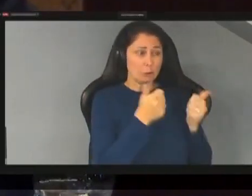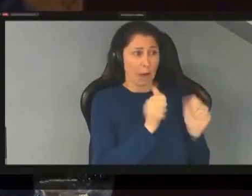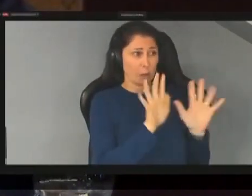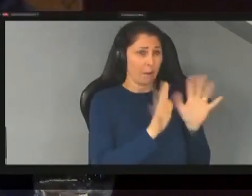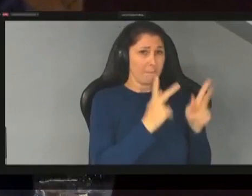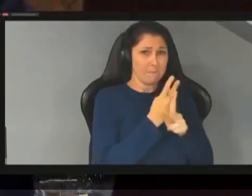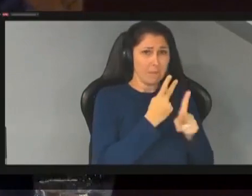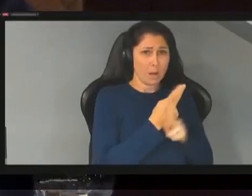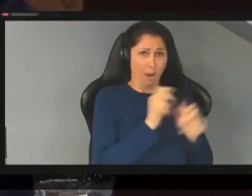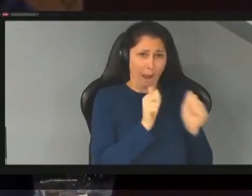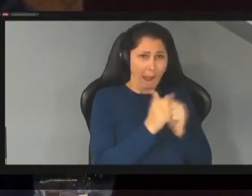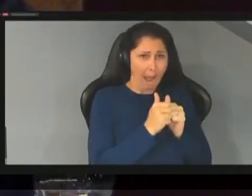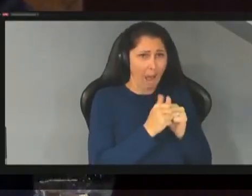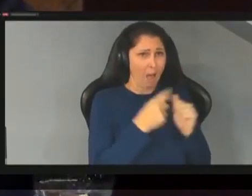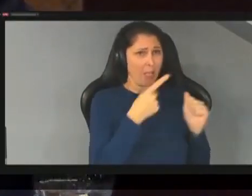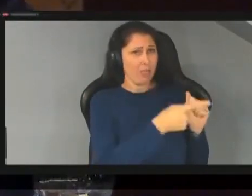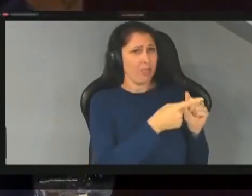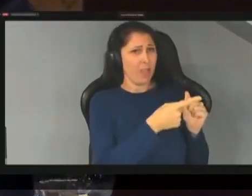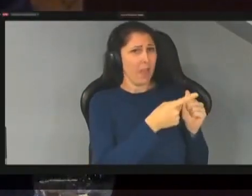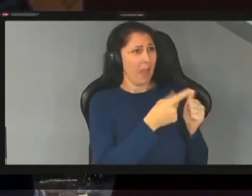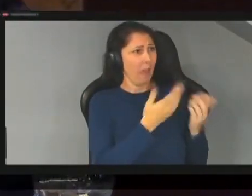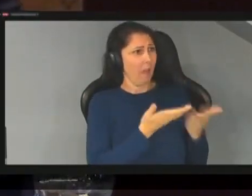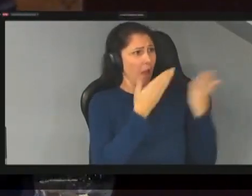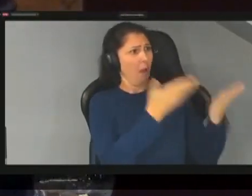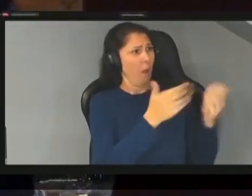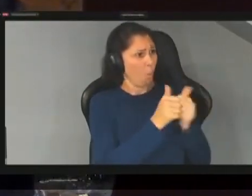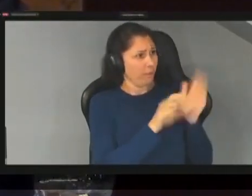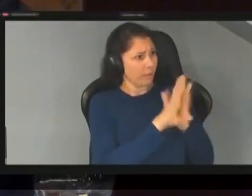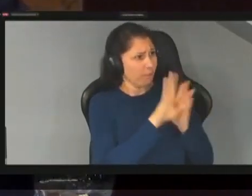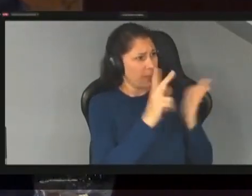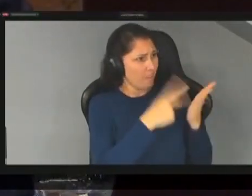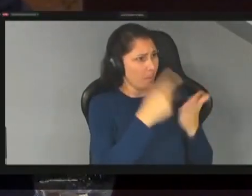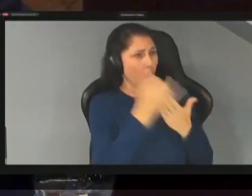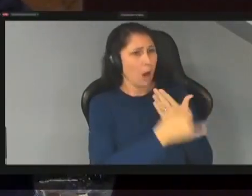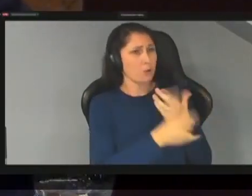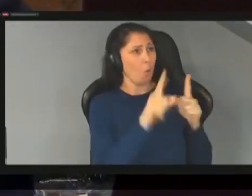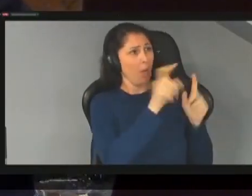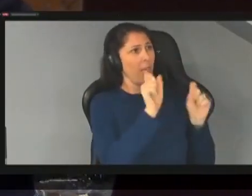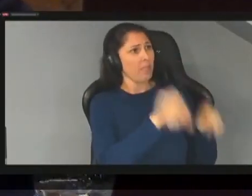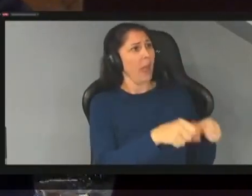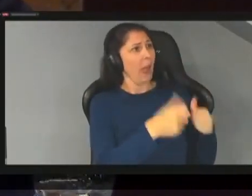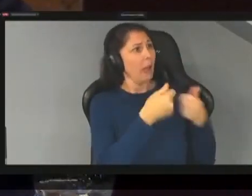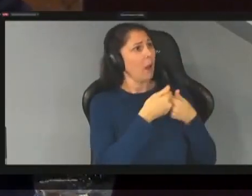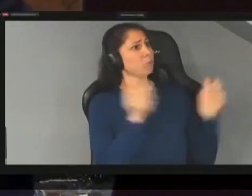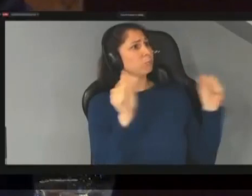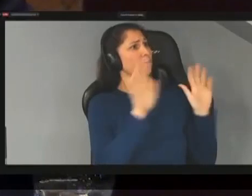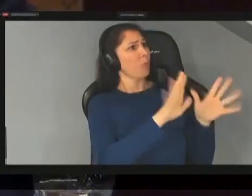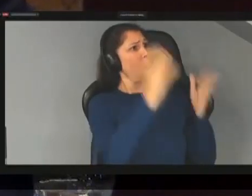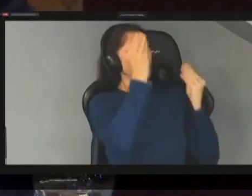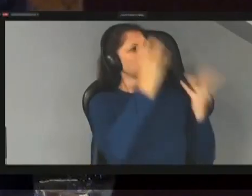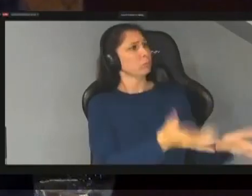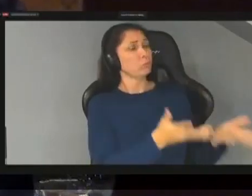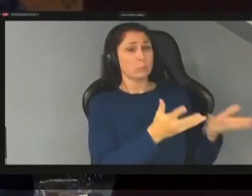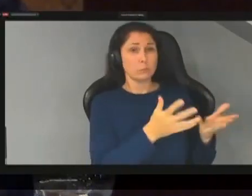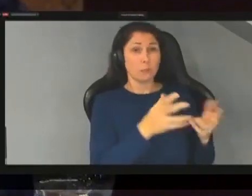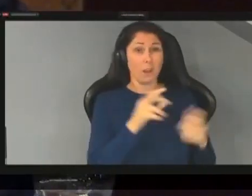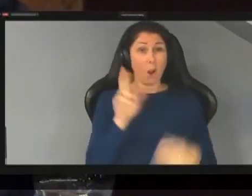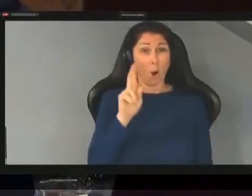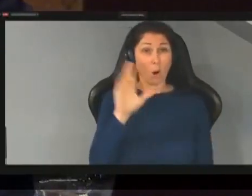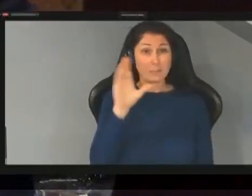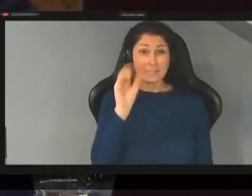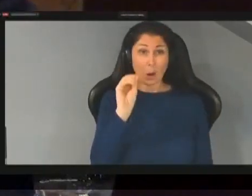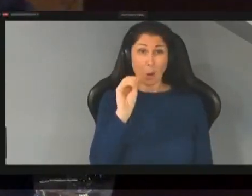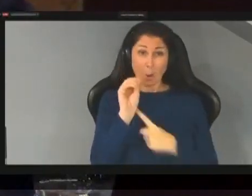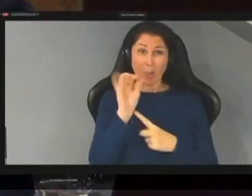come to the table with development projects, where do they leverage their voice and their input. And so in order to do so, the RCO gives them that